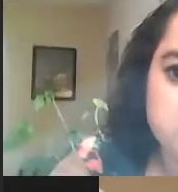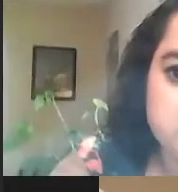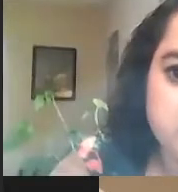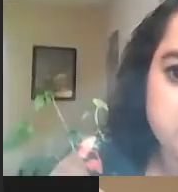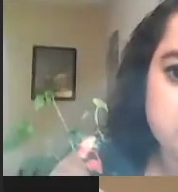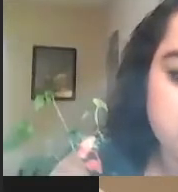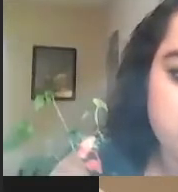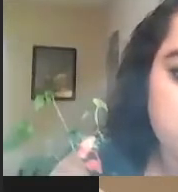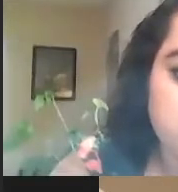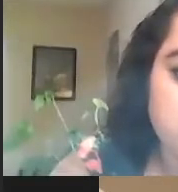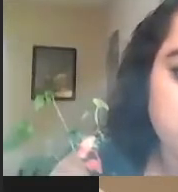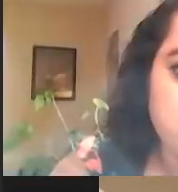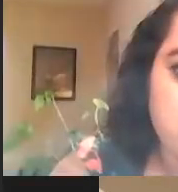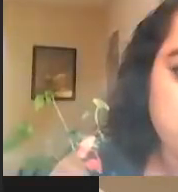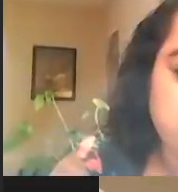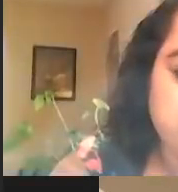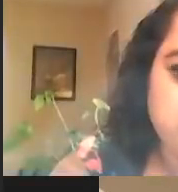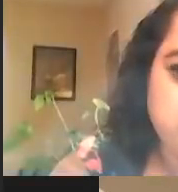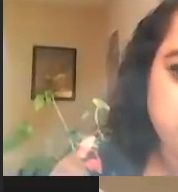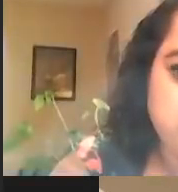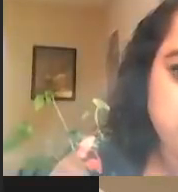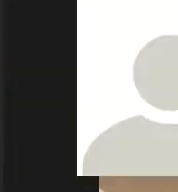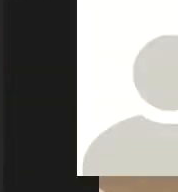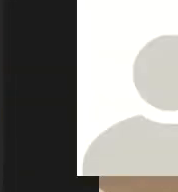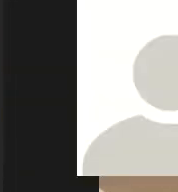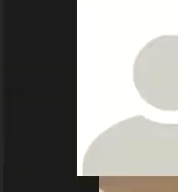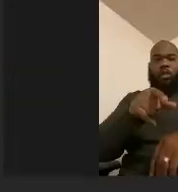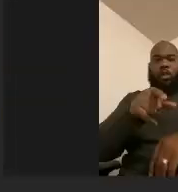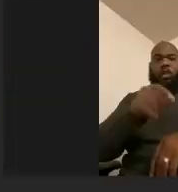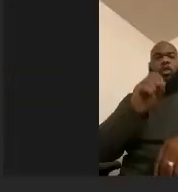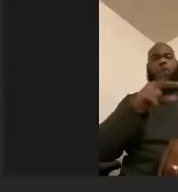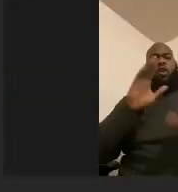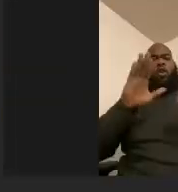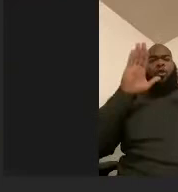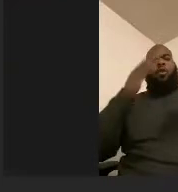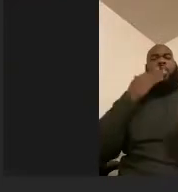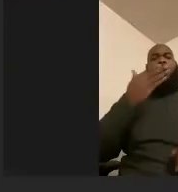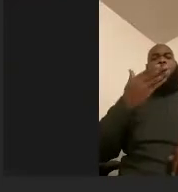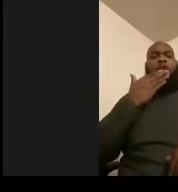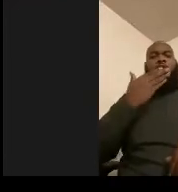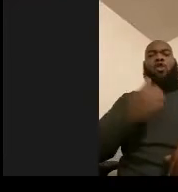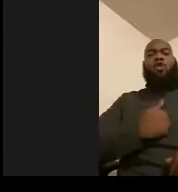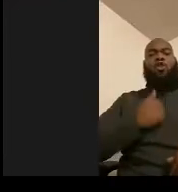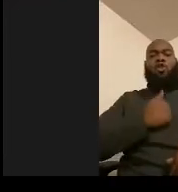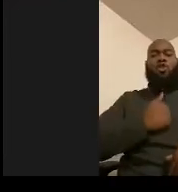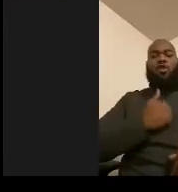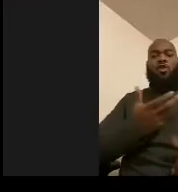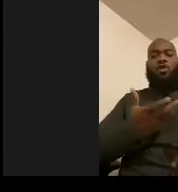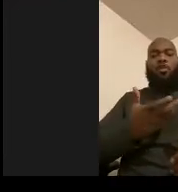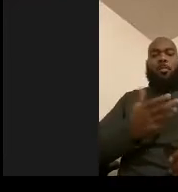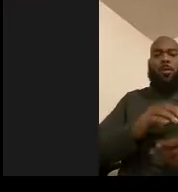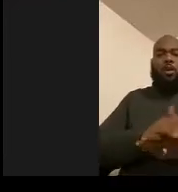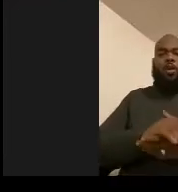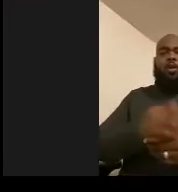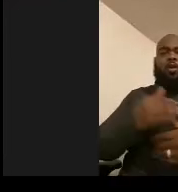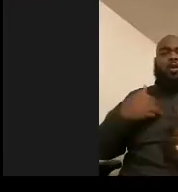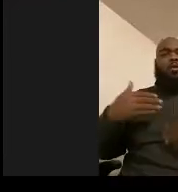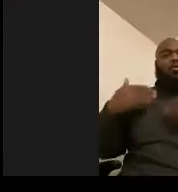Annabelle screen sharing, so Pranav, you can use that. Okay, great. Thank you so much. Sorry about the thing. So then I'll just